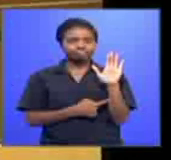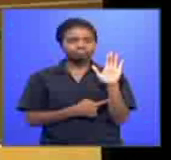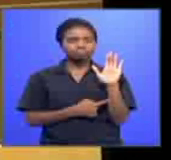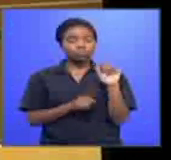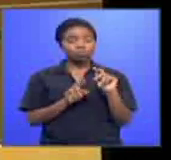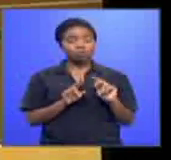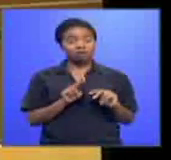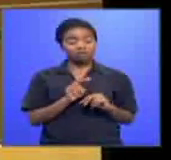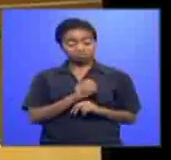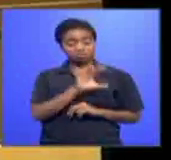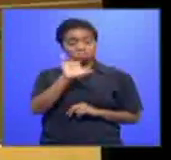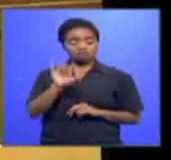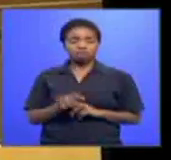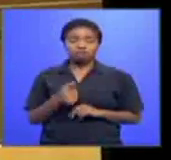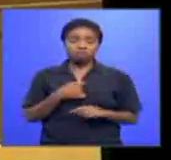achievements.